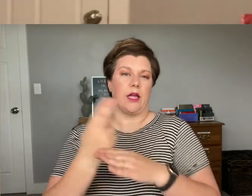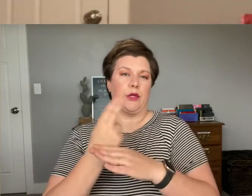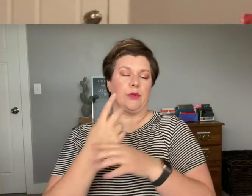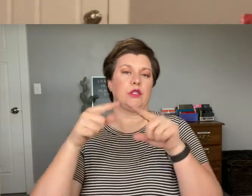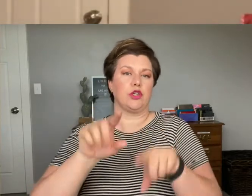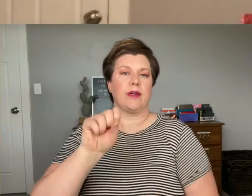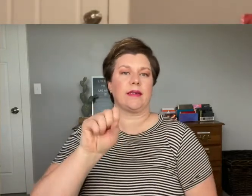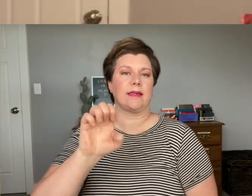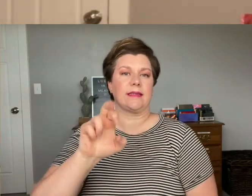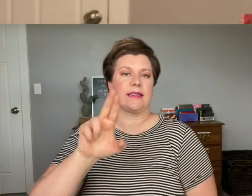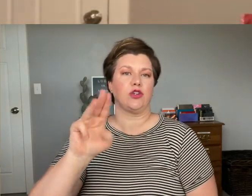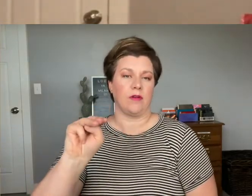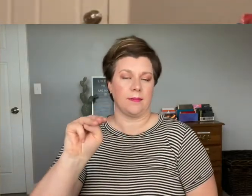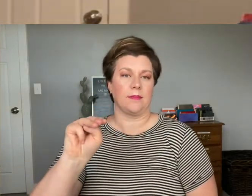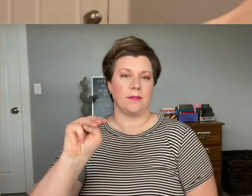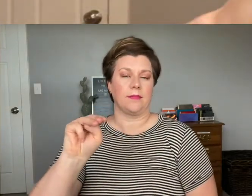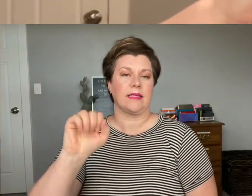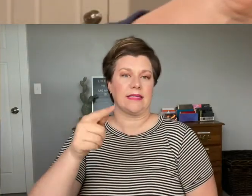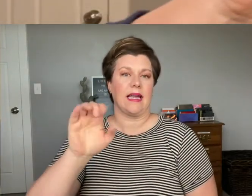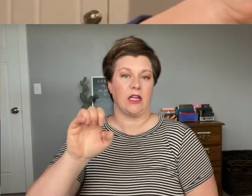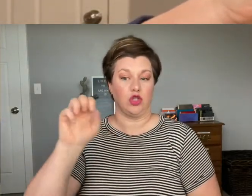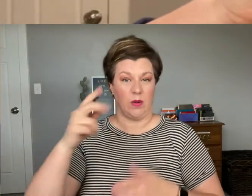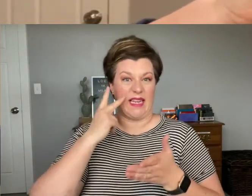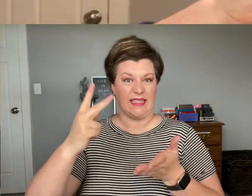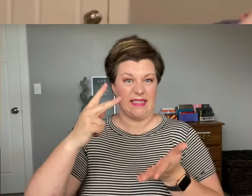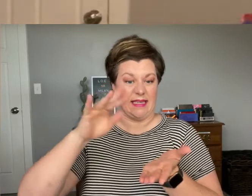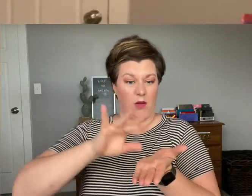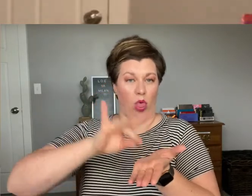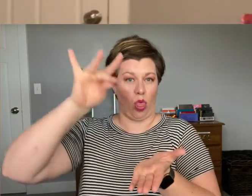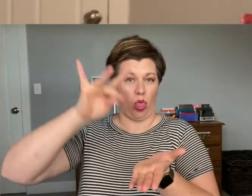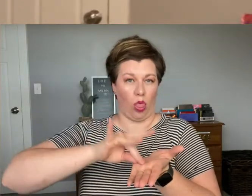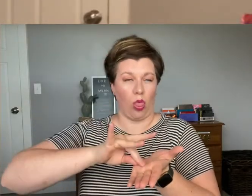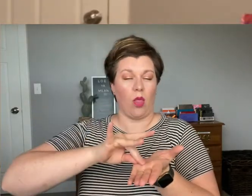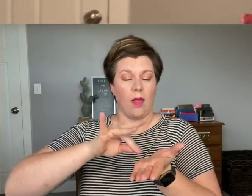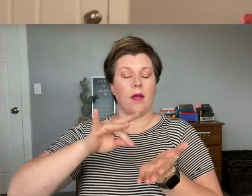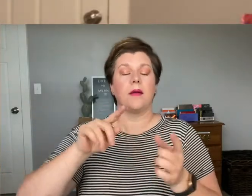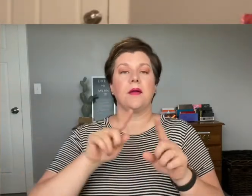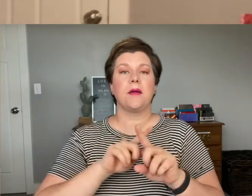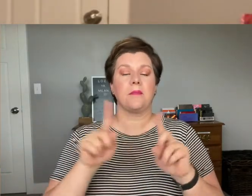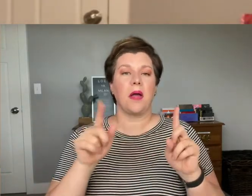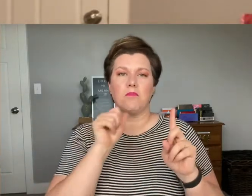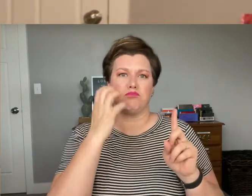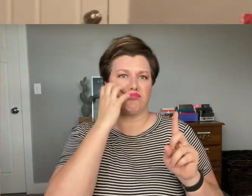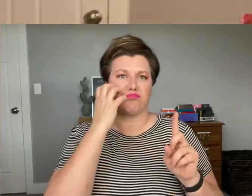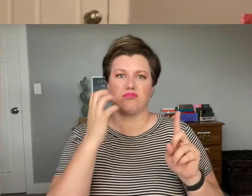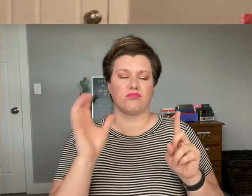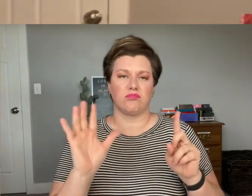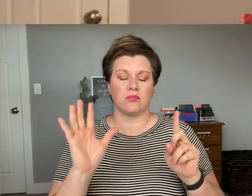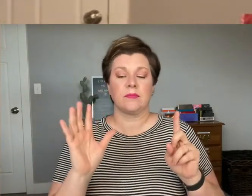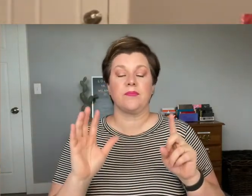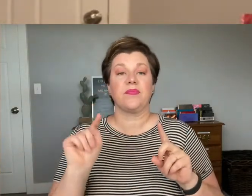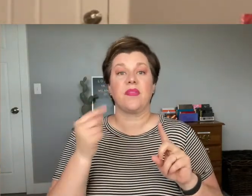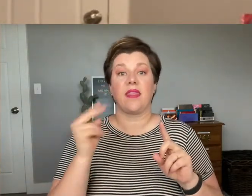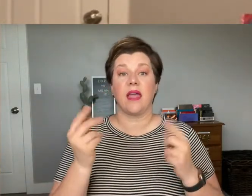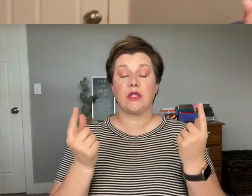to use it during the serum and booster stage. It's very liquidy, but it's not